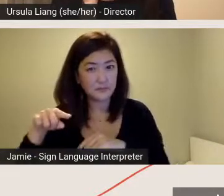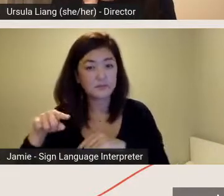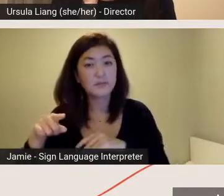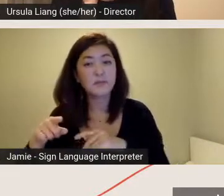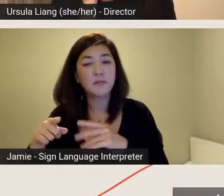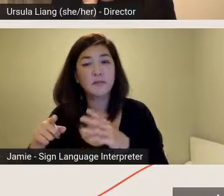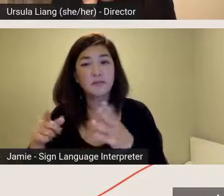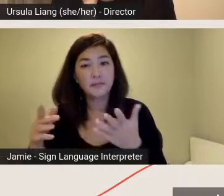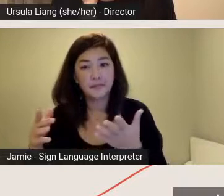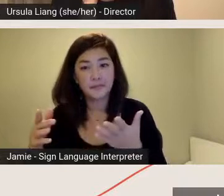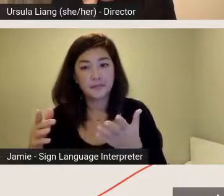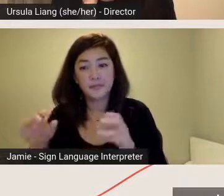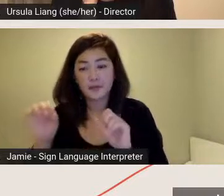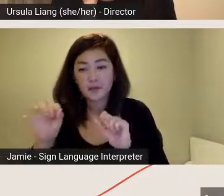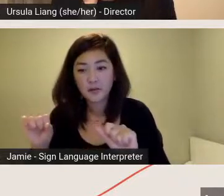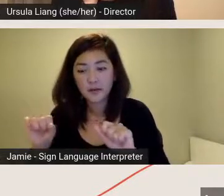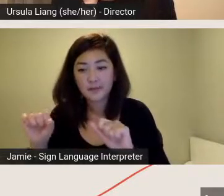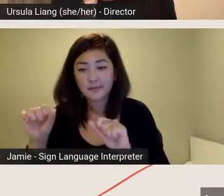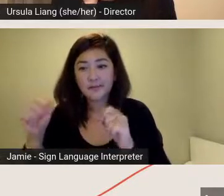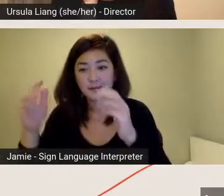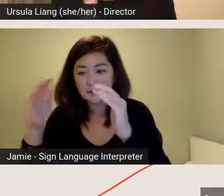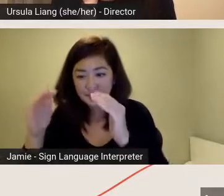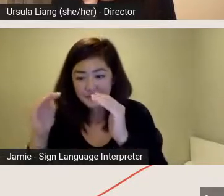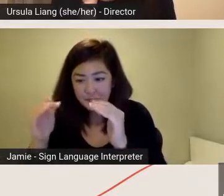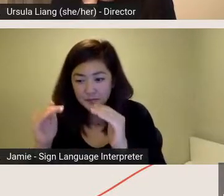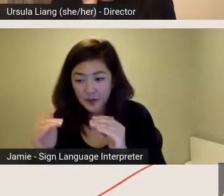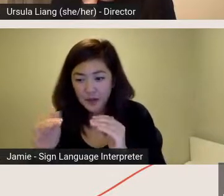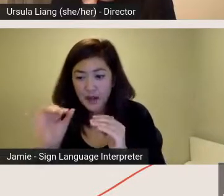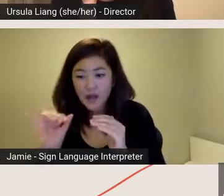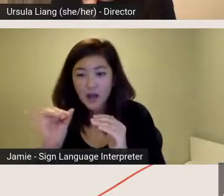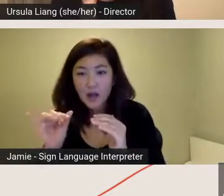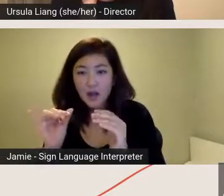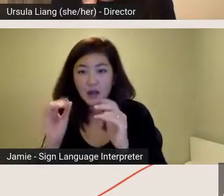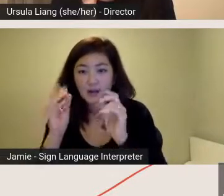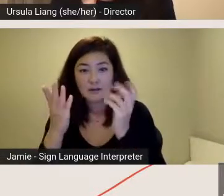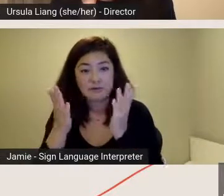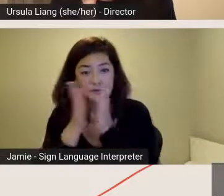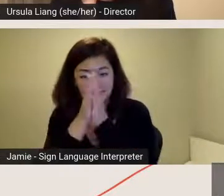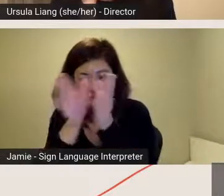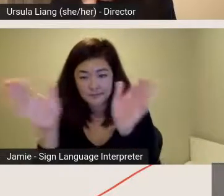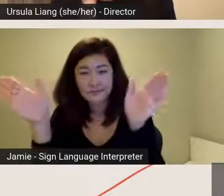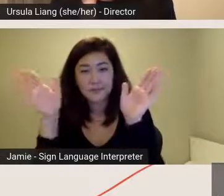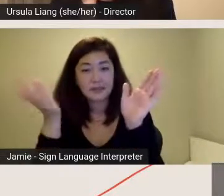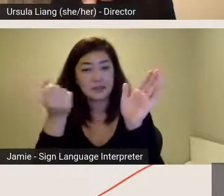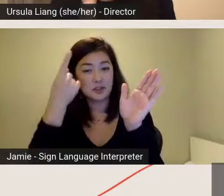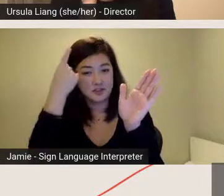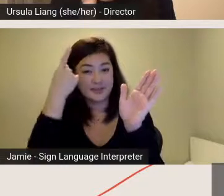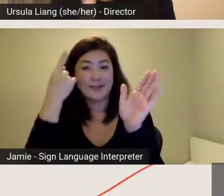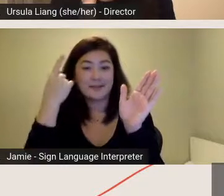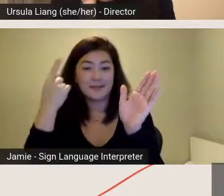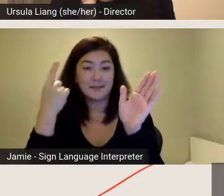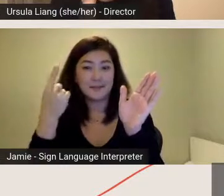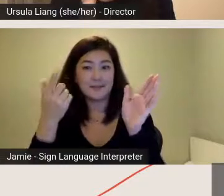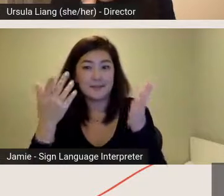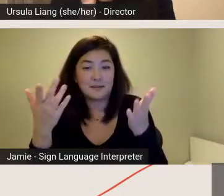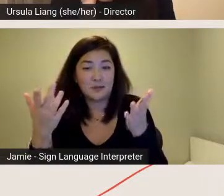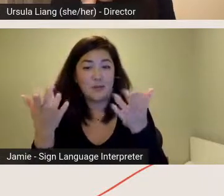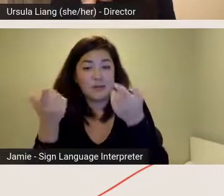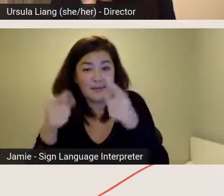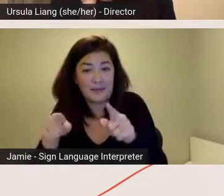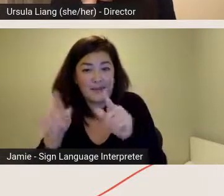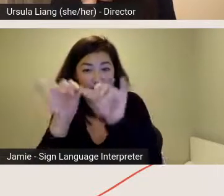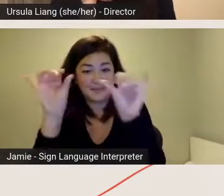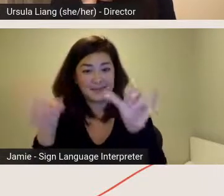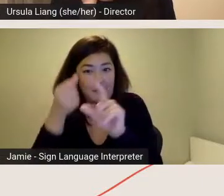to open your eyes more to like these systemic things. But I think it's really hard when you're just like an immigrant community, really absorbed in your own, you